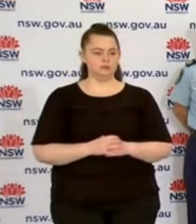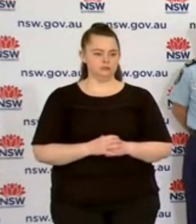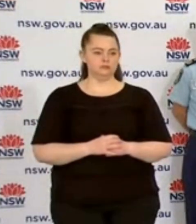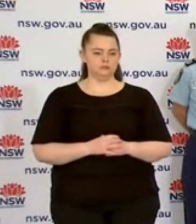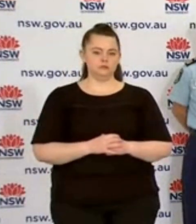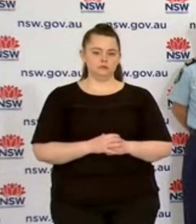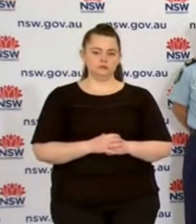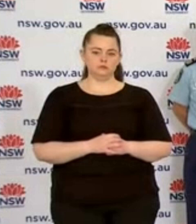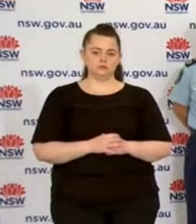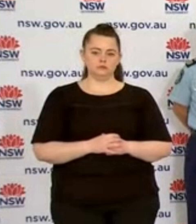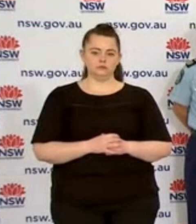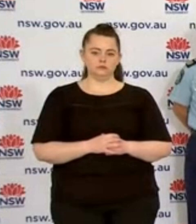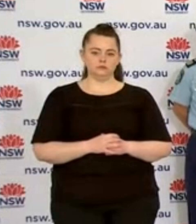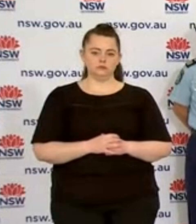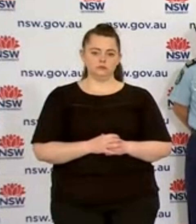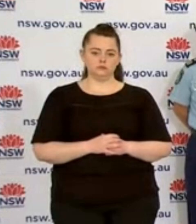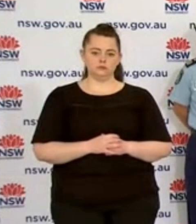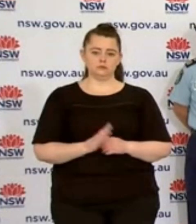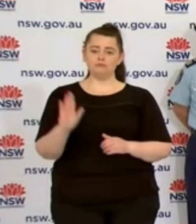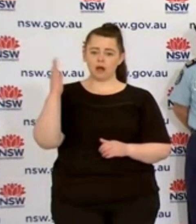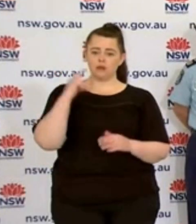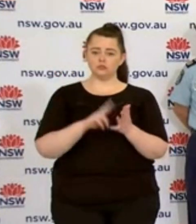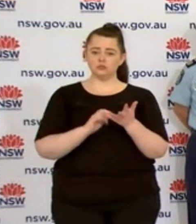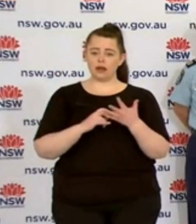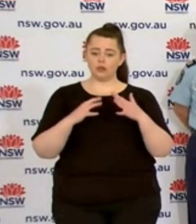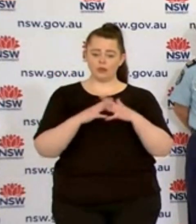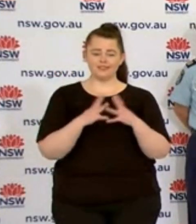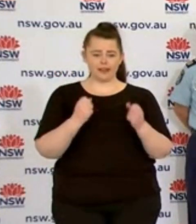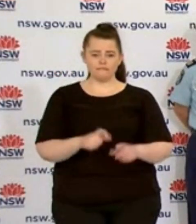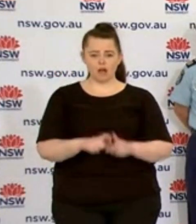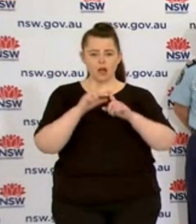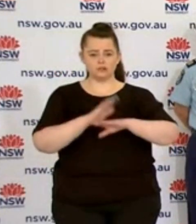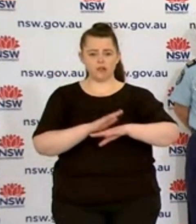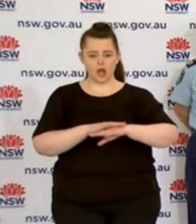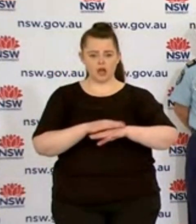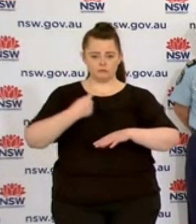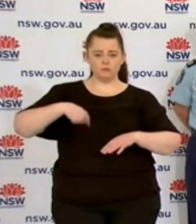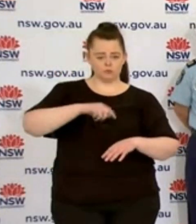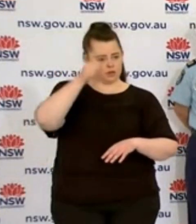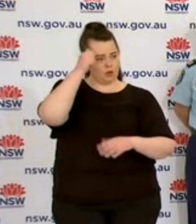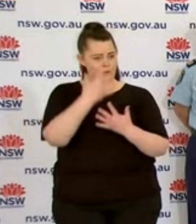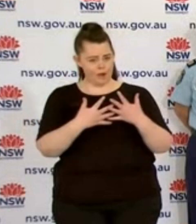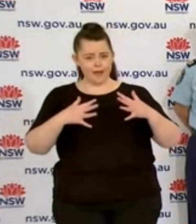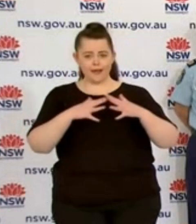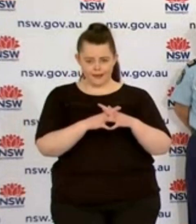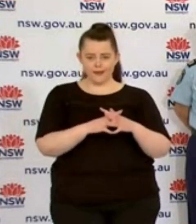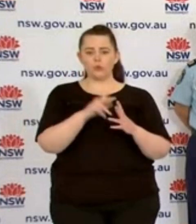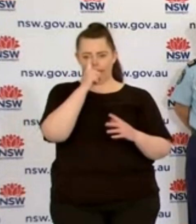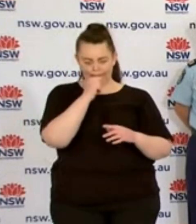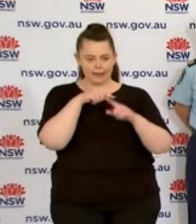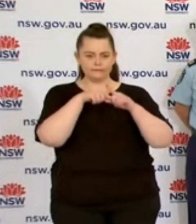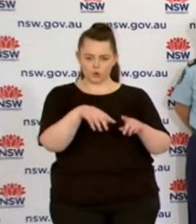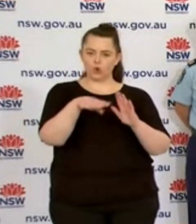many difficult times together, and we will get through this together. And I'm confident enough people will do the right